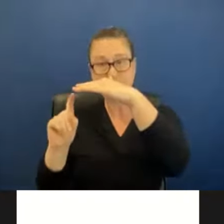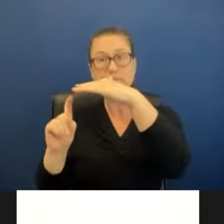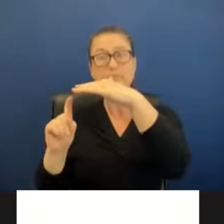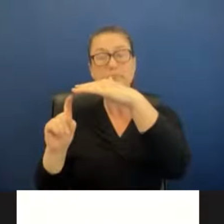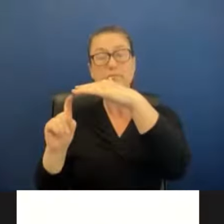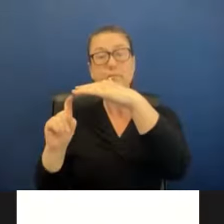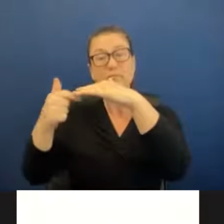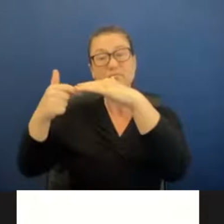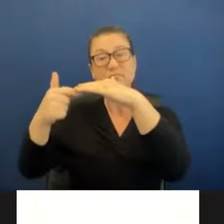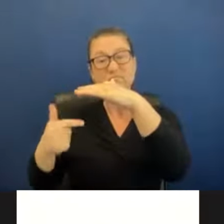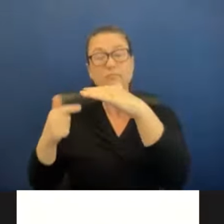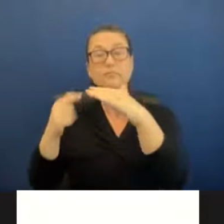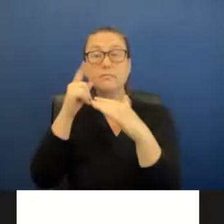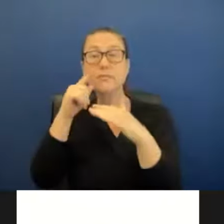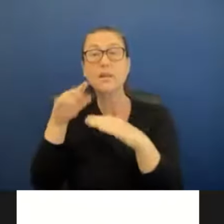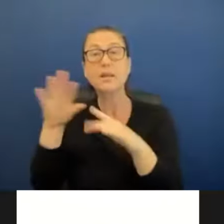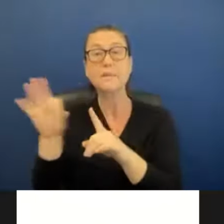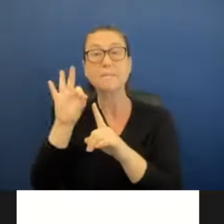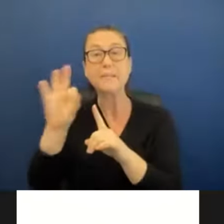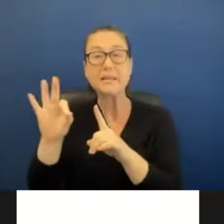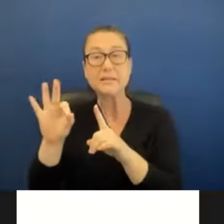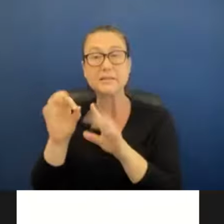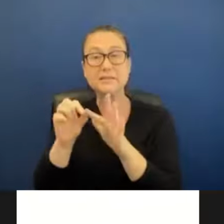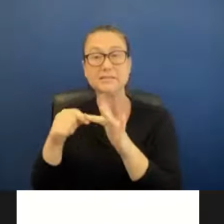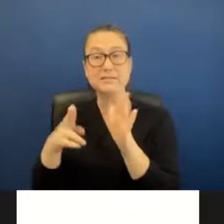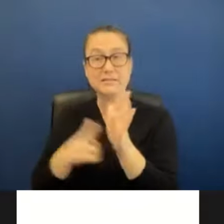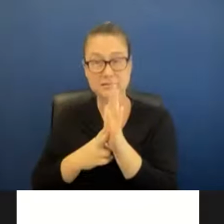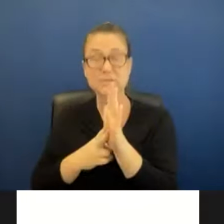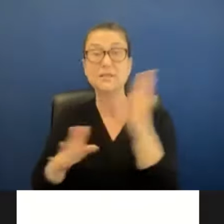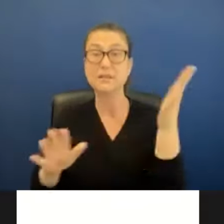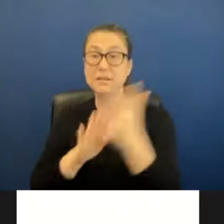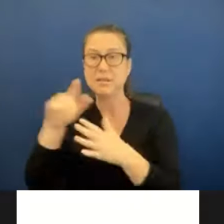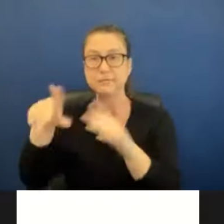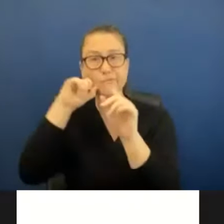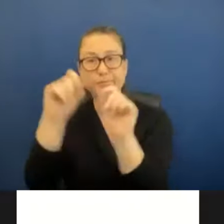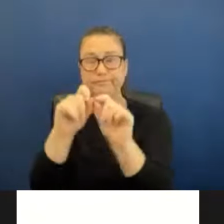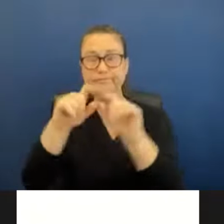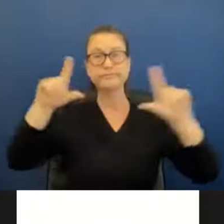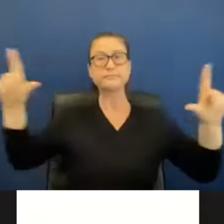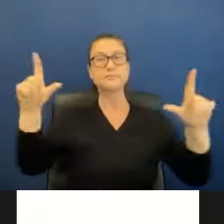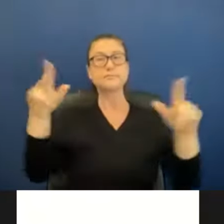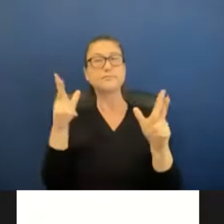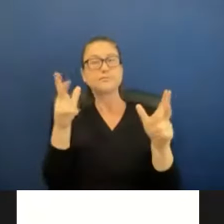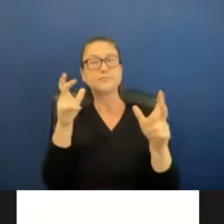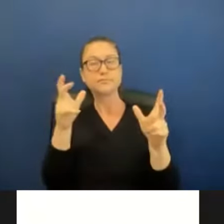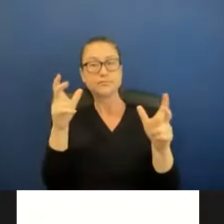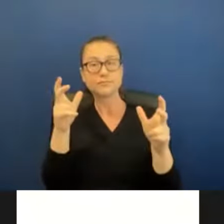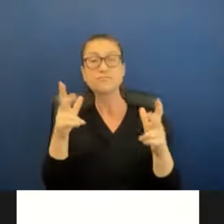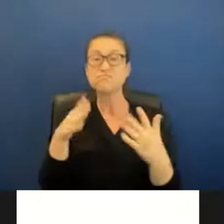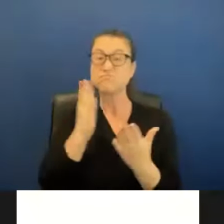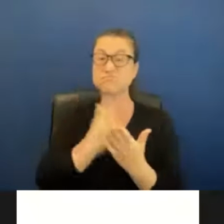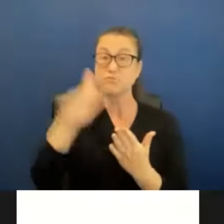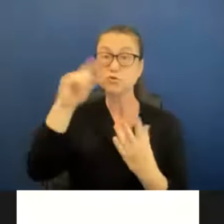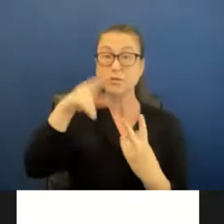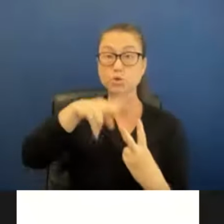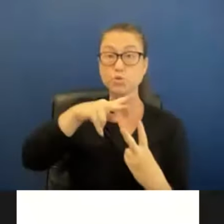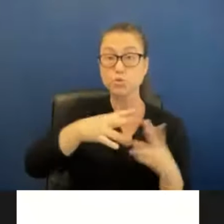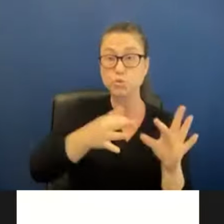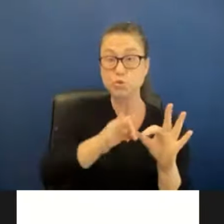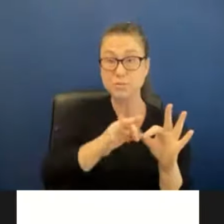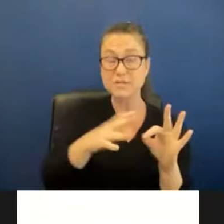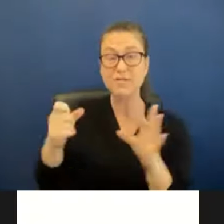a drop-down menu where you can select pin video. This will make their screen larger. There are two Auslan interpreters today, Catherine